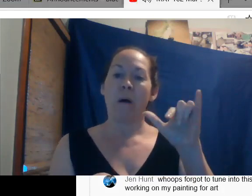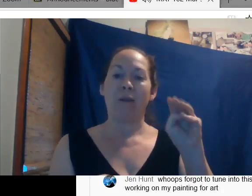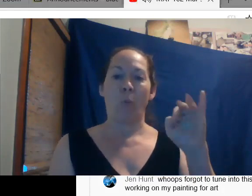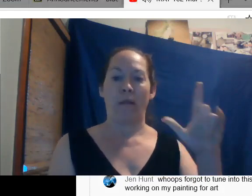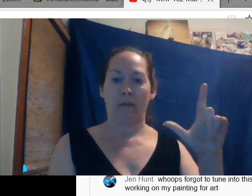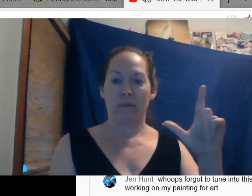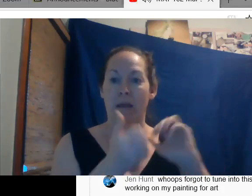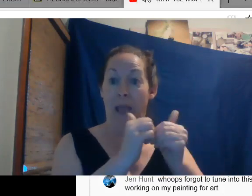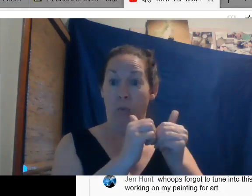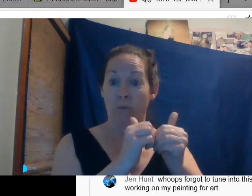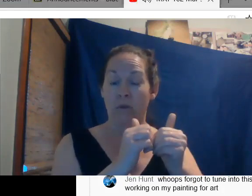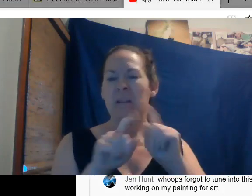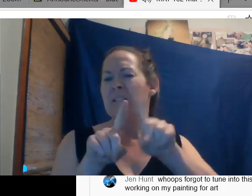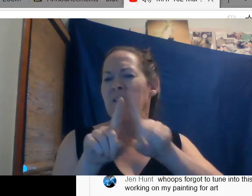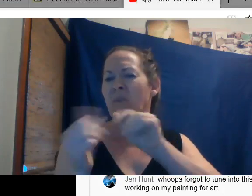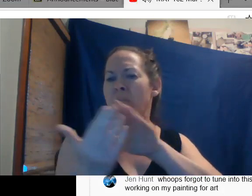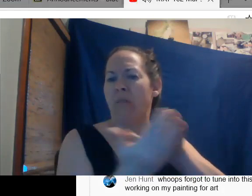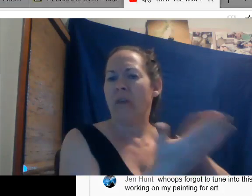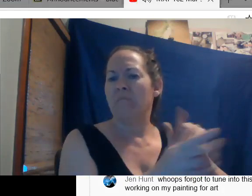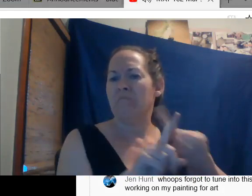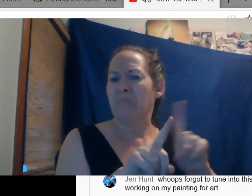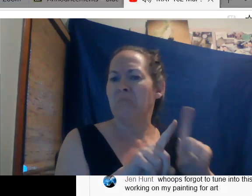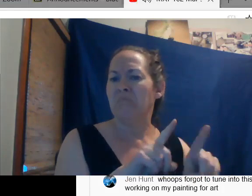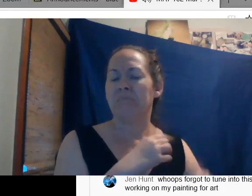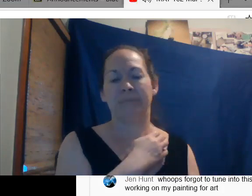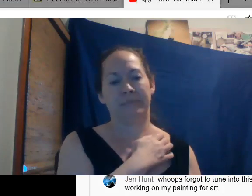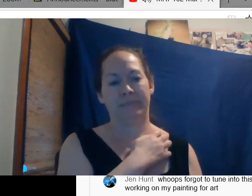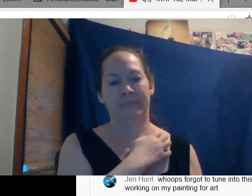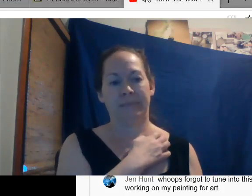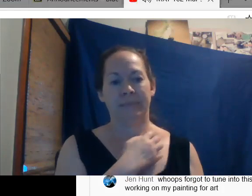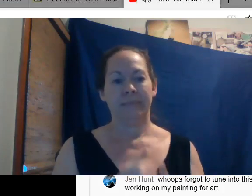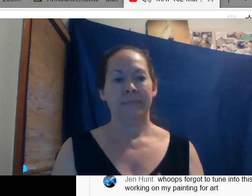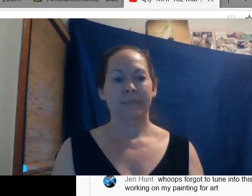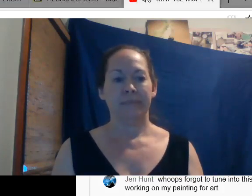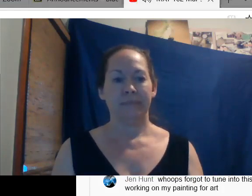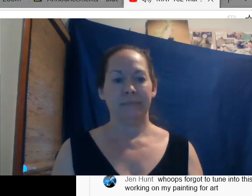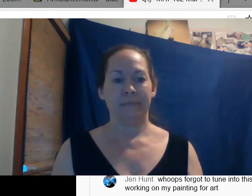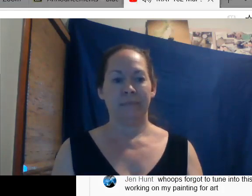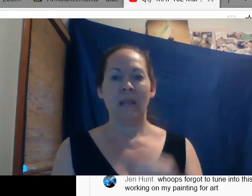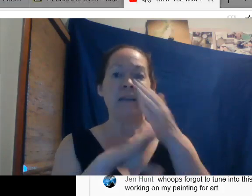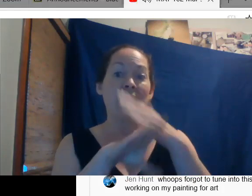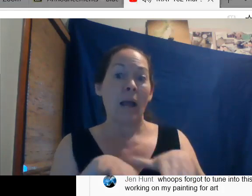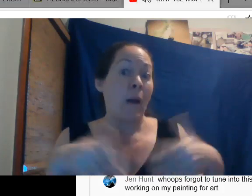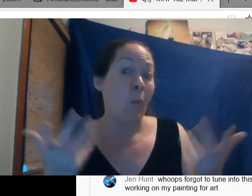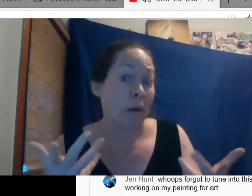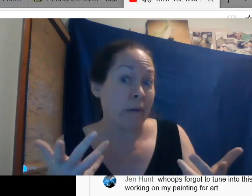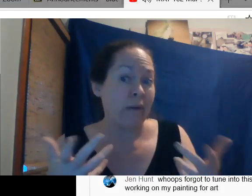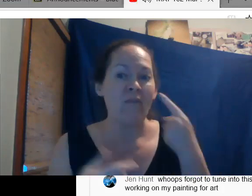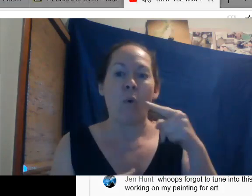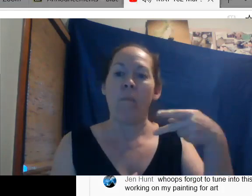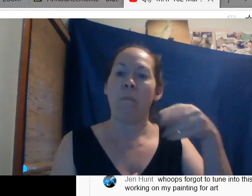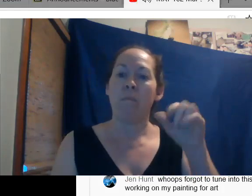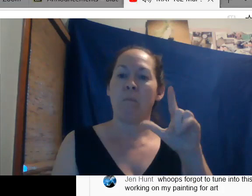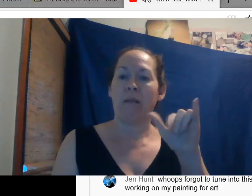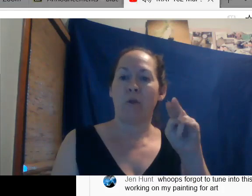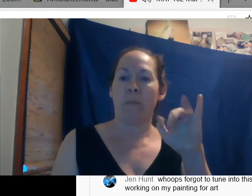methods for doing it, and then we're going to look at how we can find what we need to divide by for our polynomials. So we're going to start